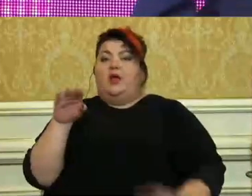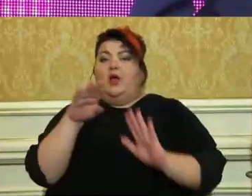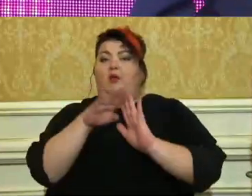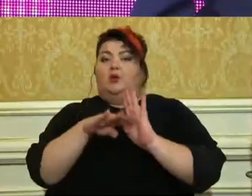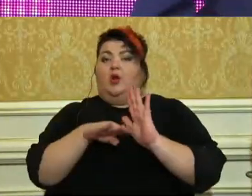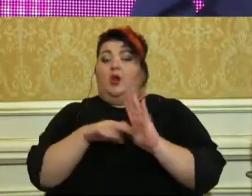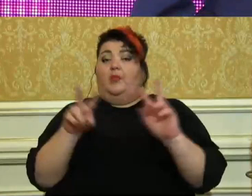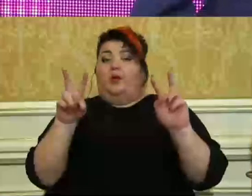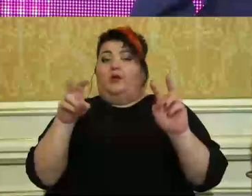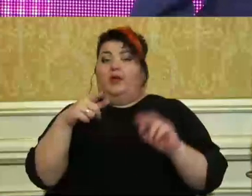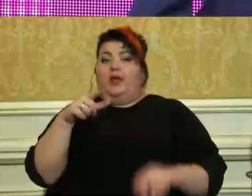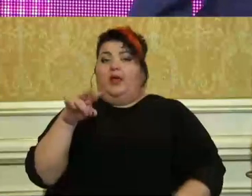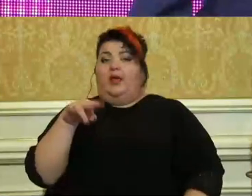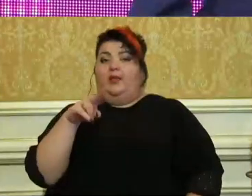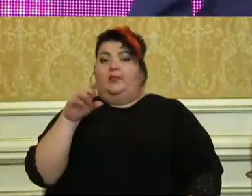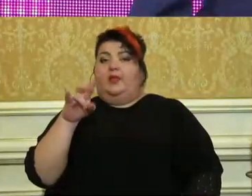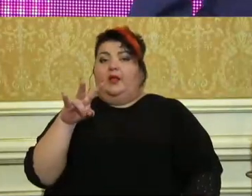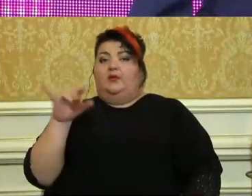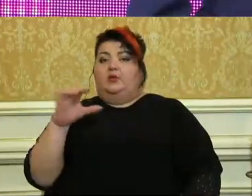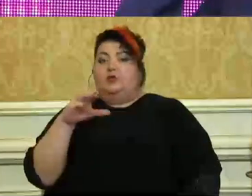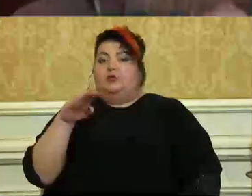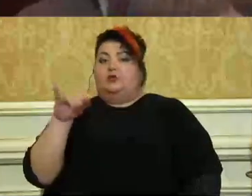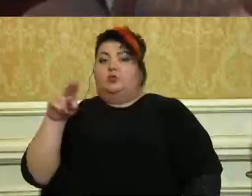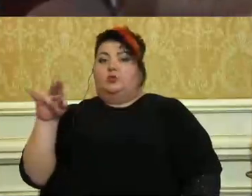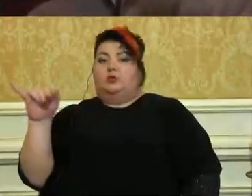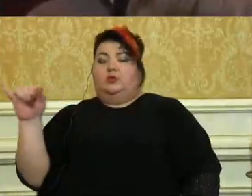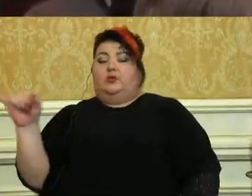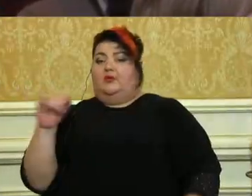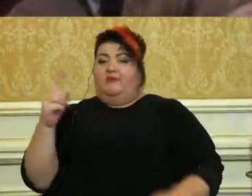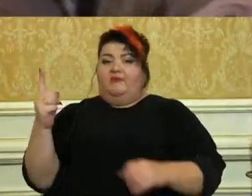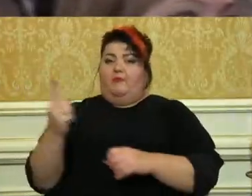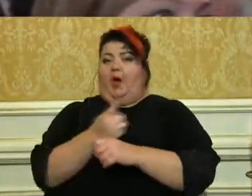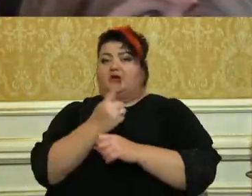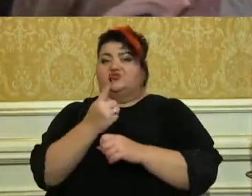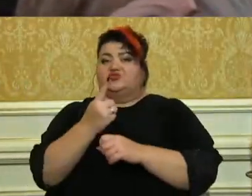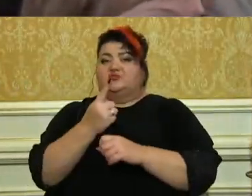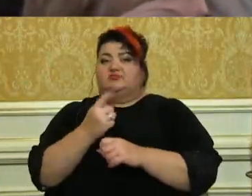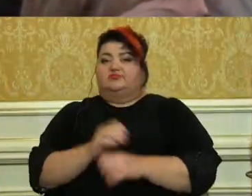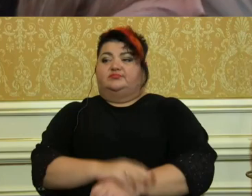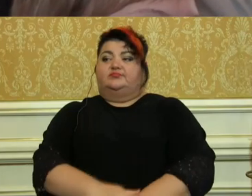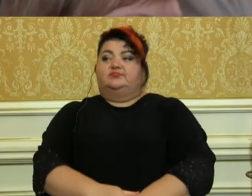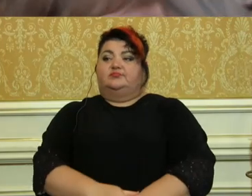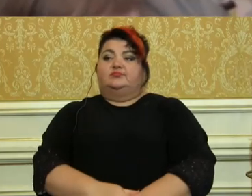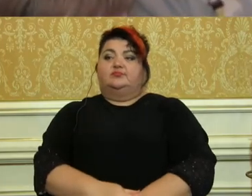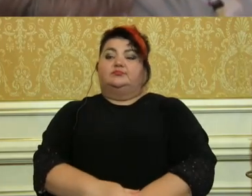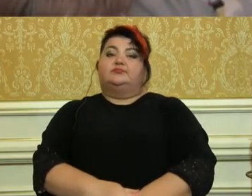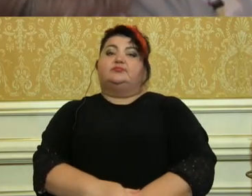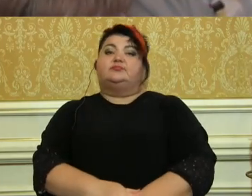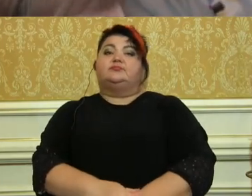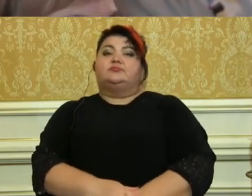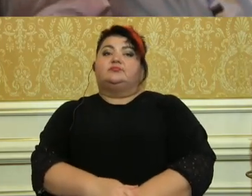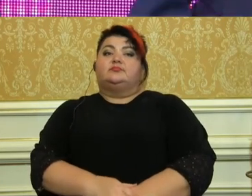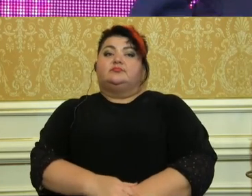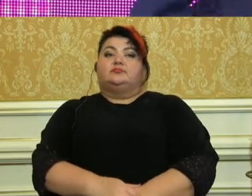master's program on gender studies. The first time in the history of Ukraine, master's